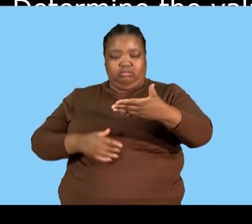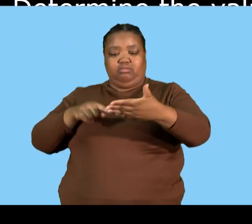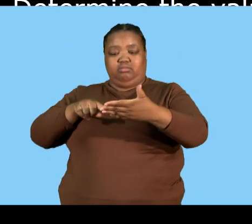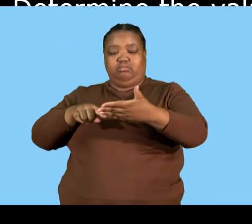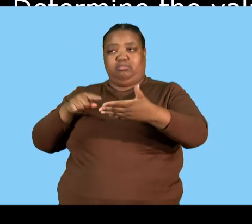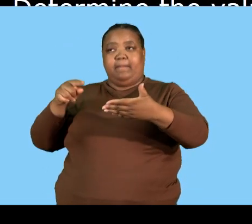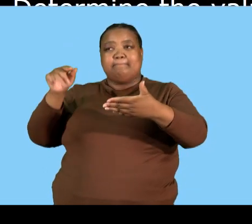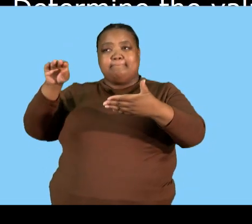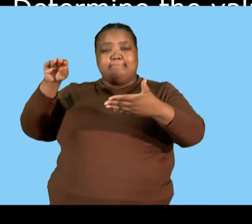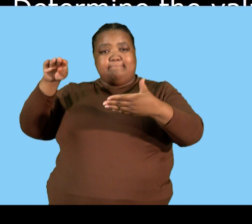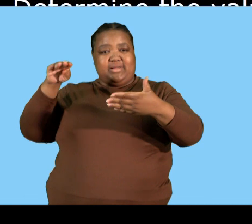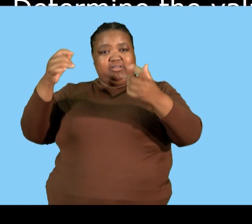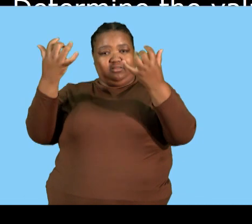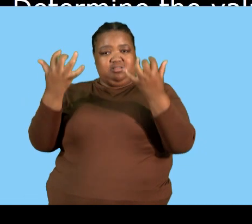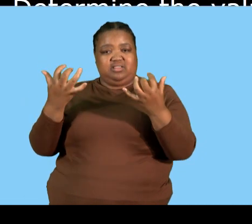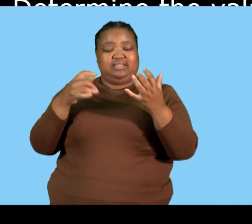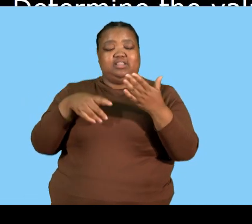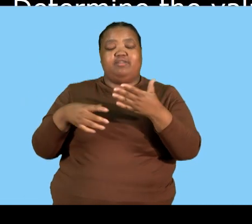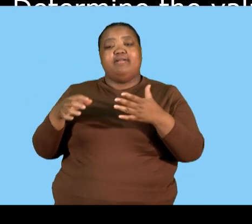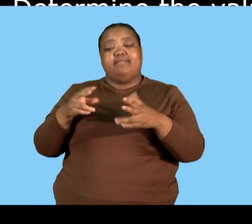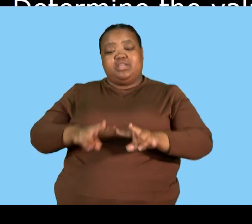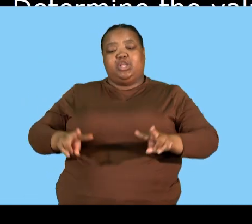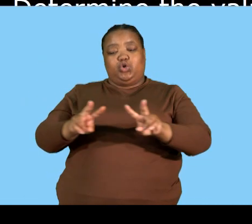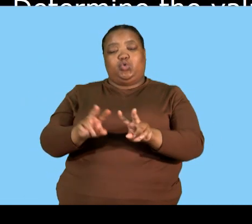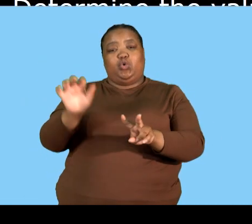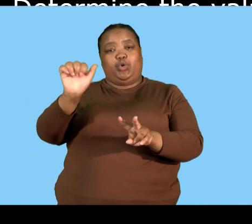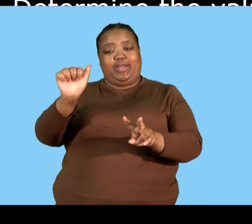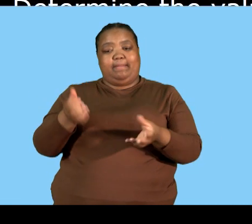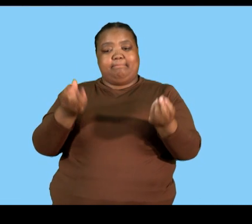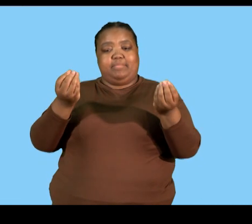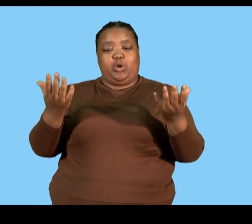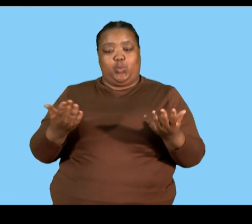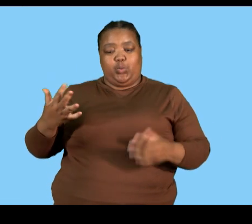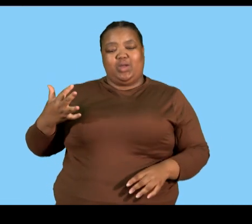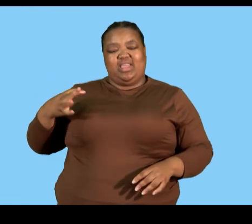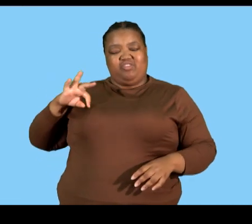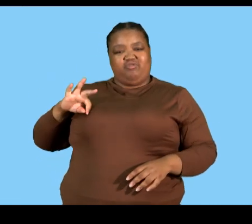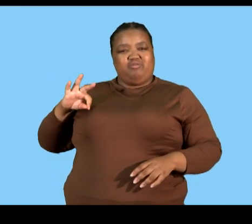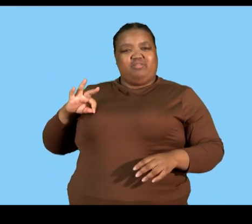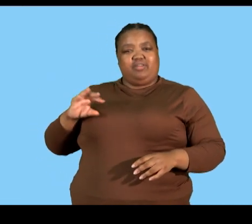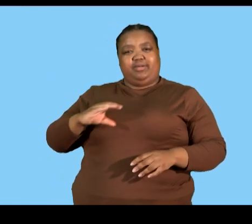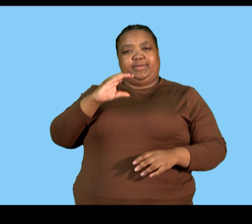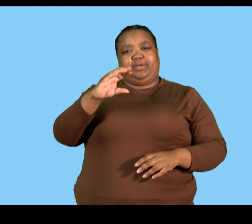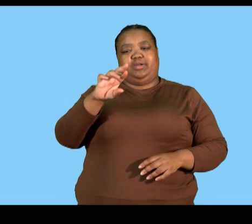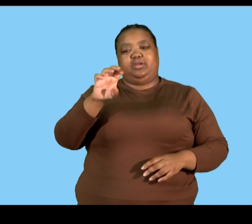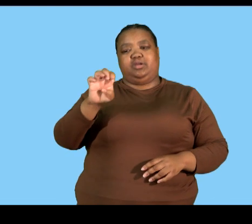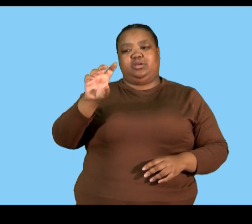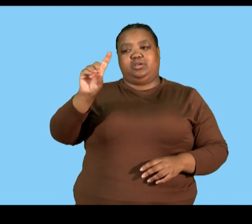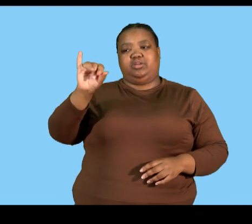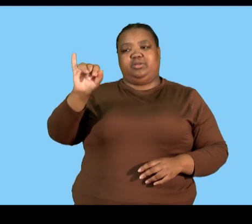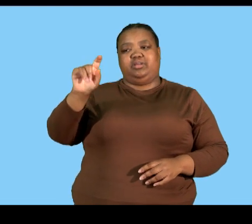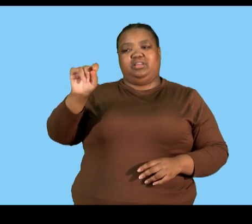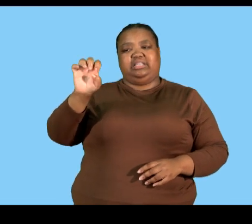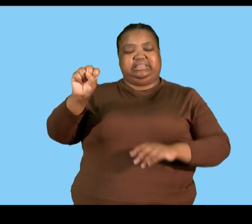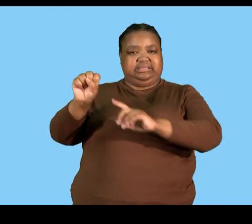can see that the value of A appears on credits. So now remember, we have said, or we have mentioned that you need to know